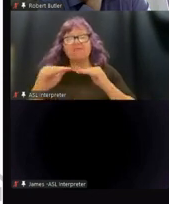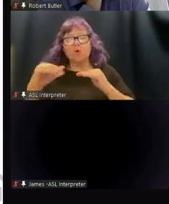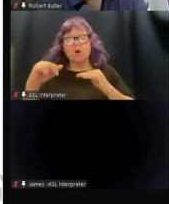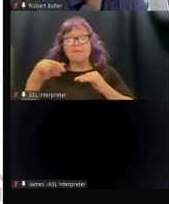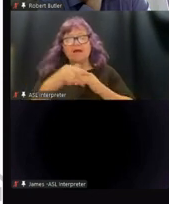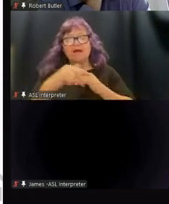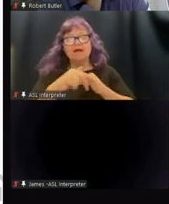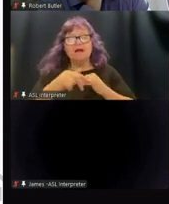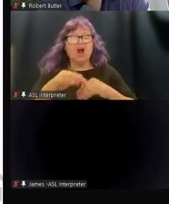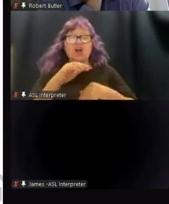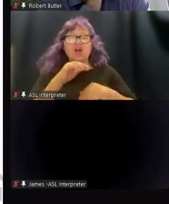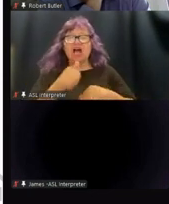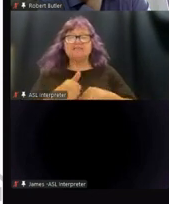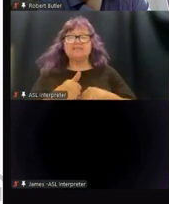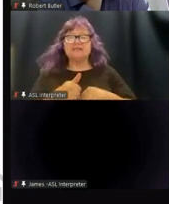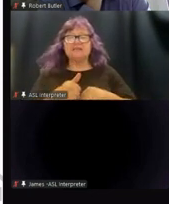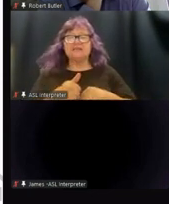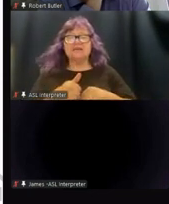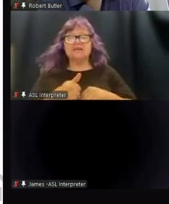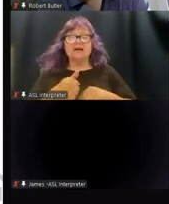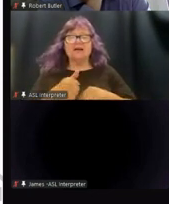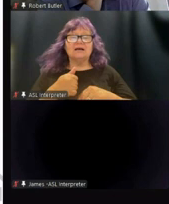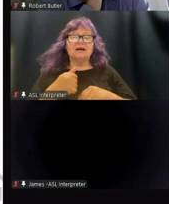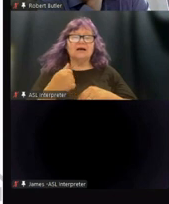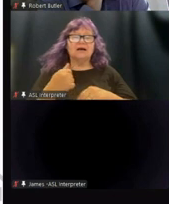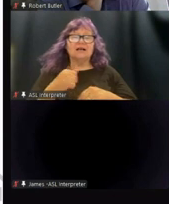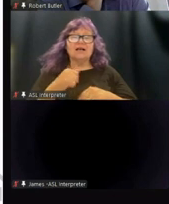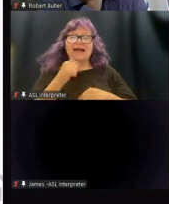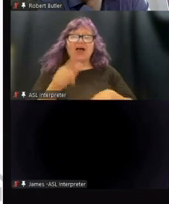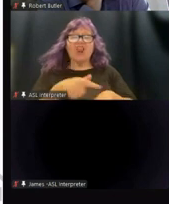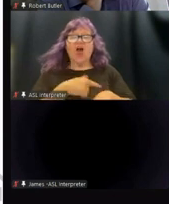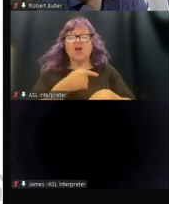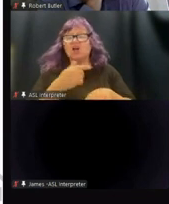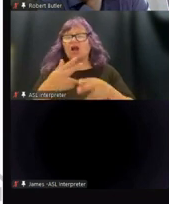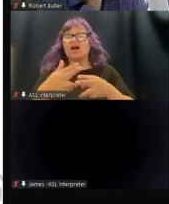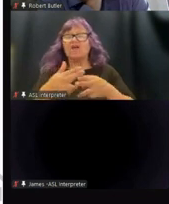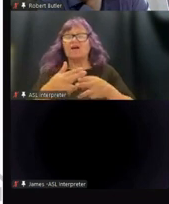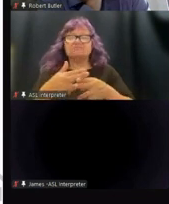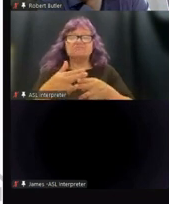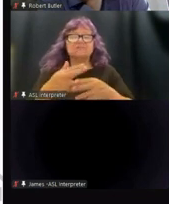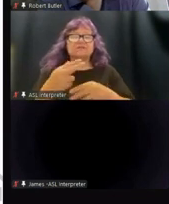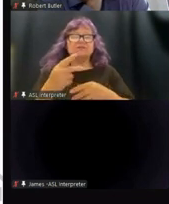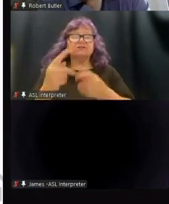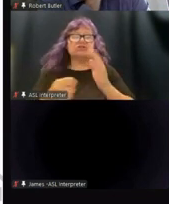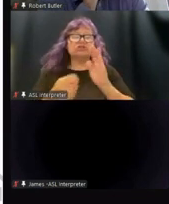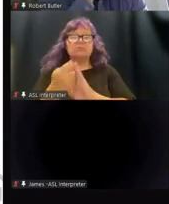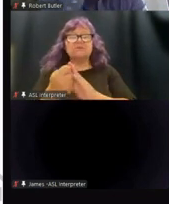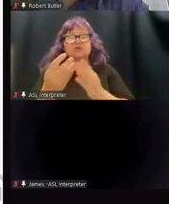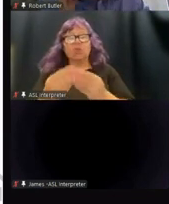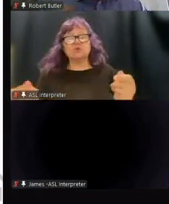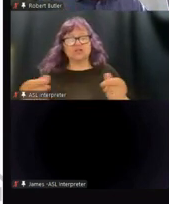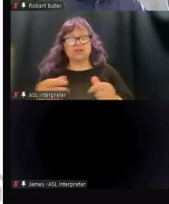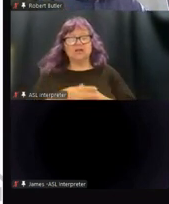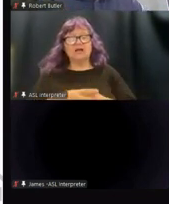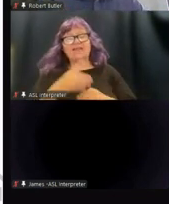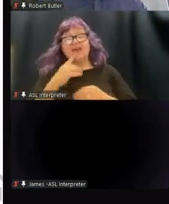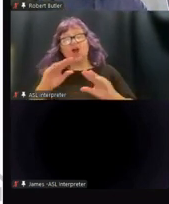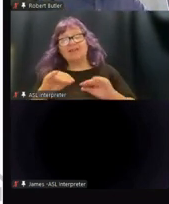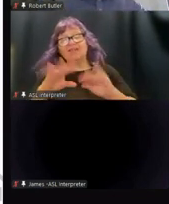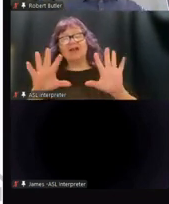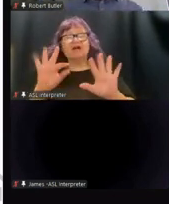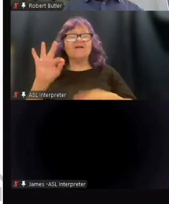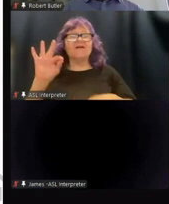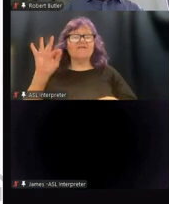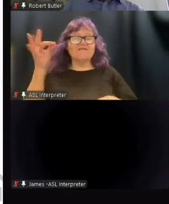no longer a viable interim solution. There's very clear federal regulations that